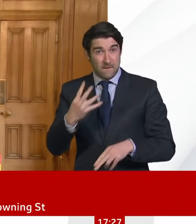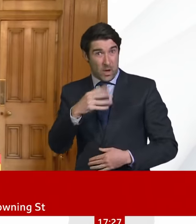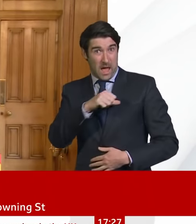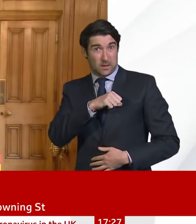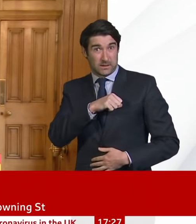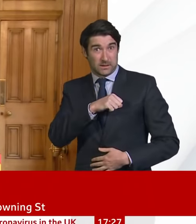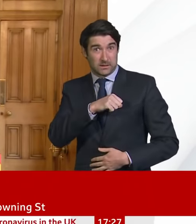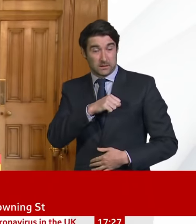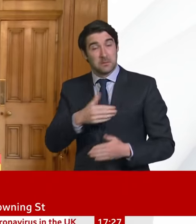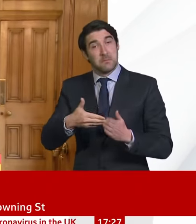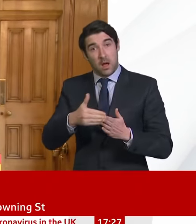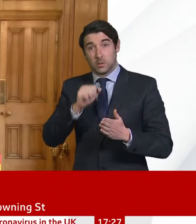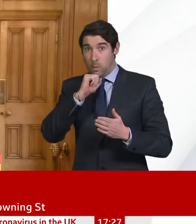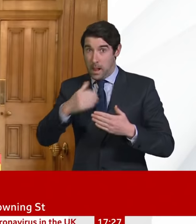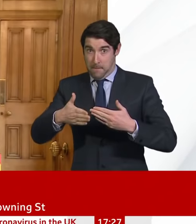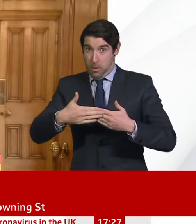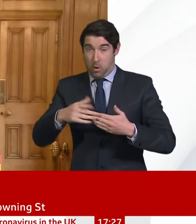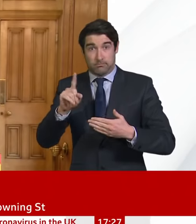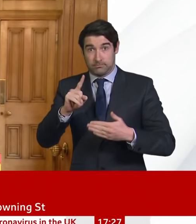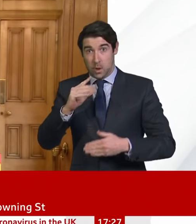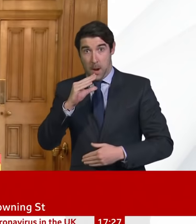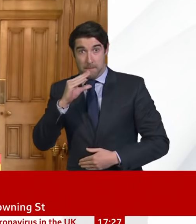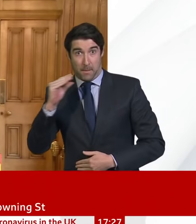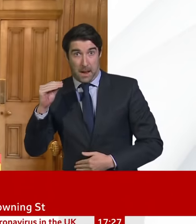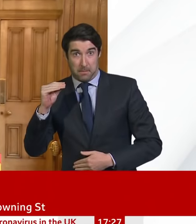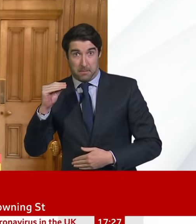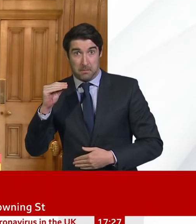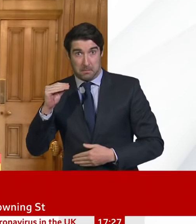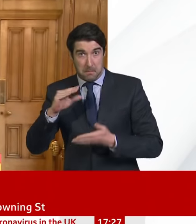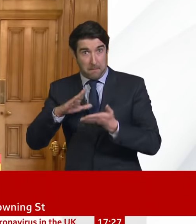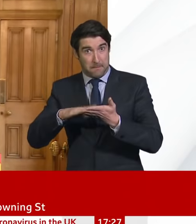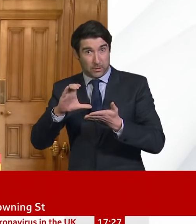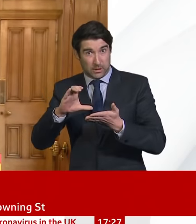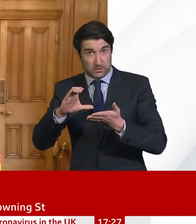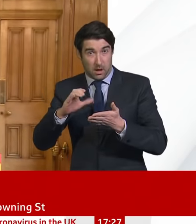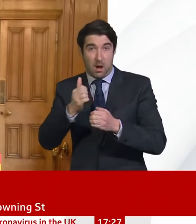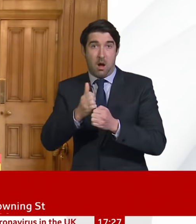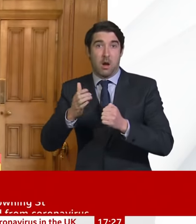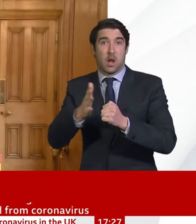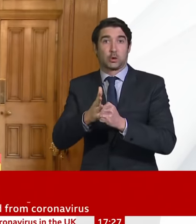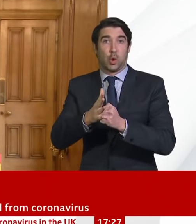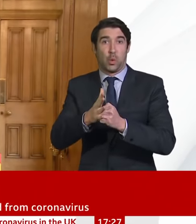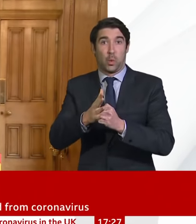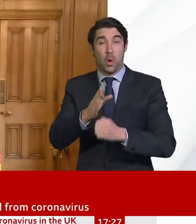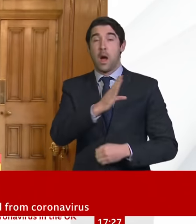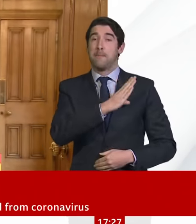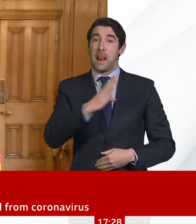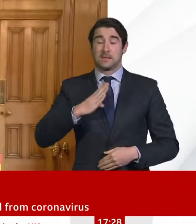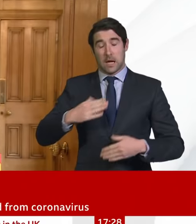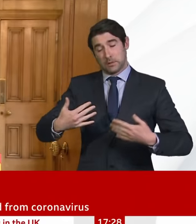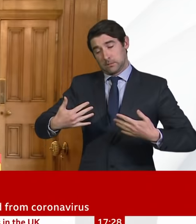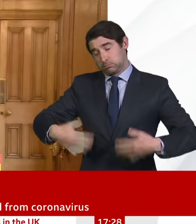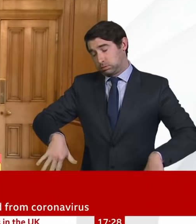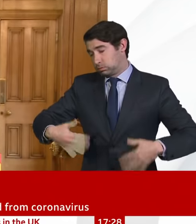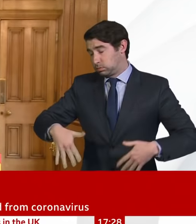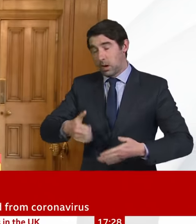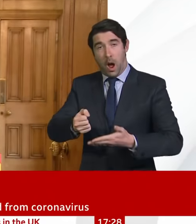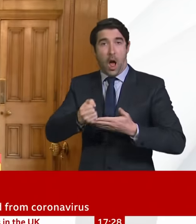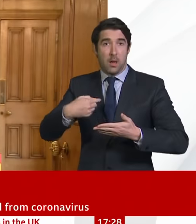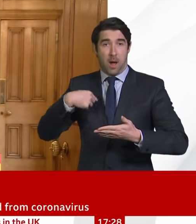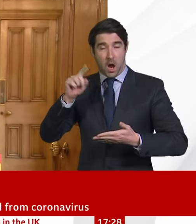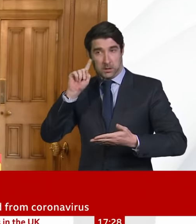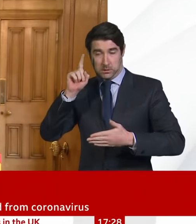Glasgow, where the military have been working wonders in helping to construct. This has been an incredible achievement, and I